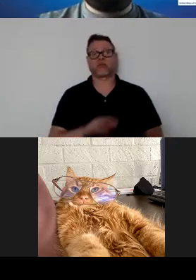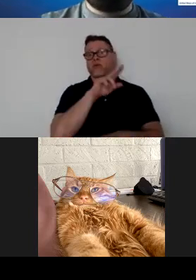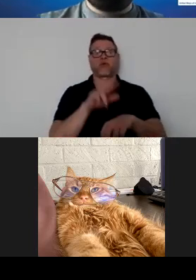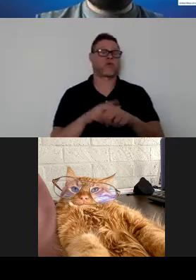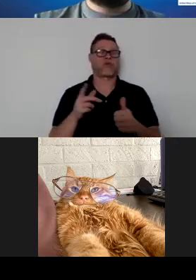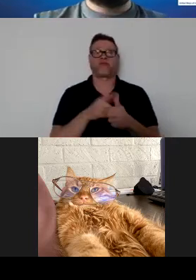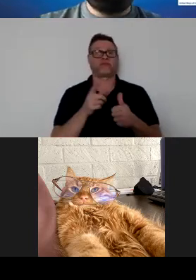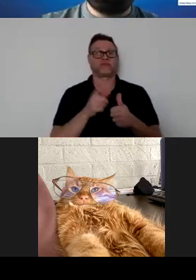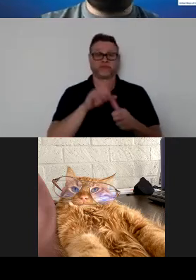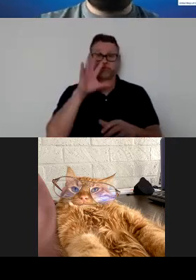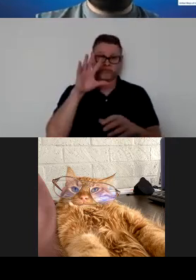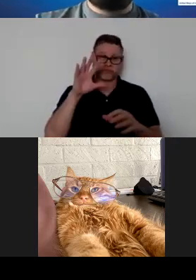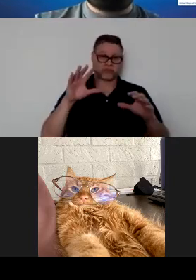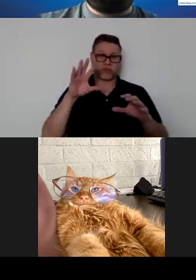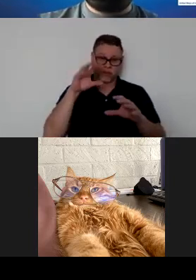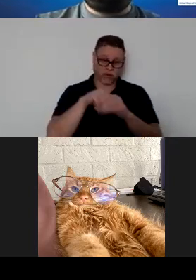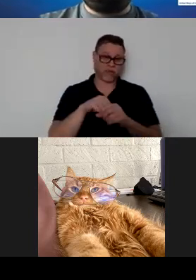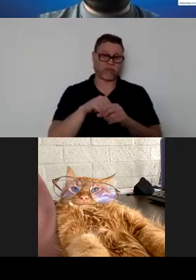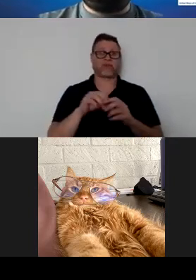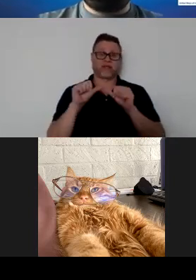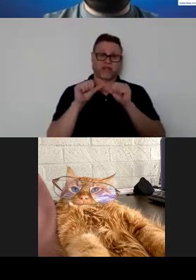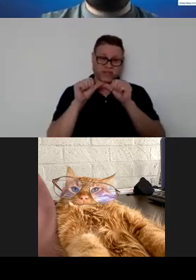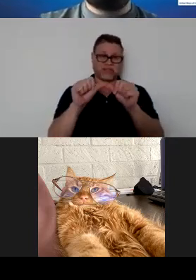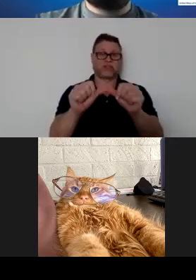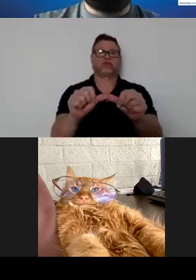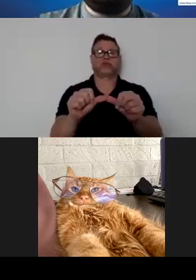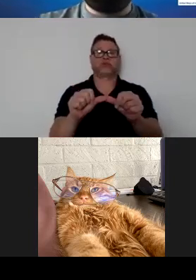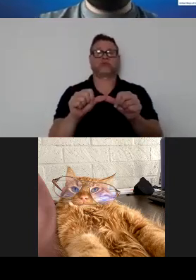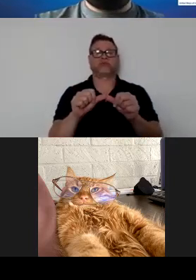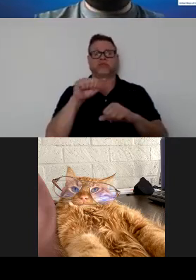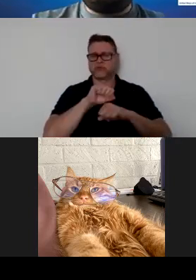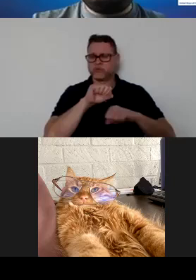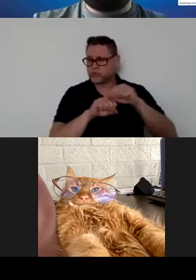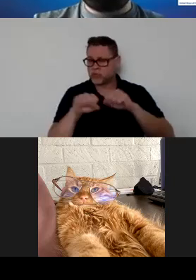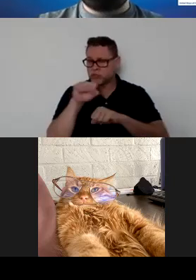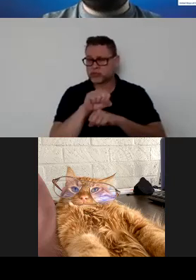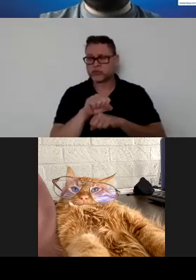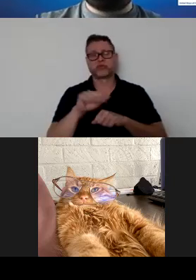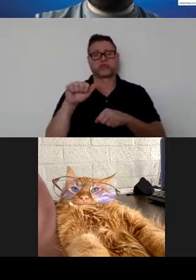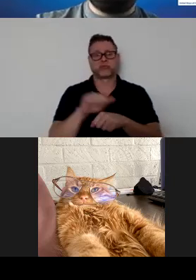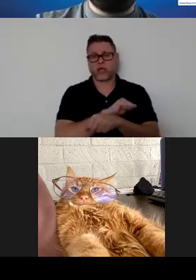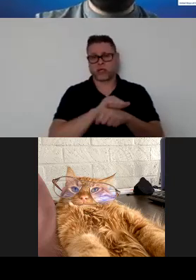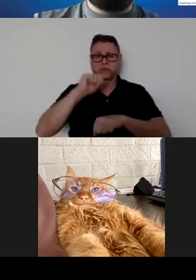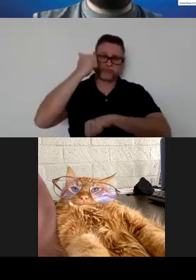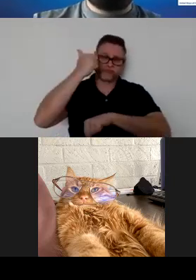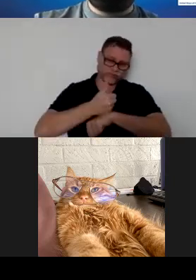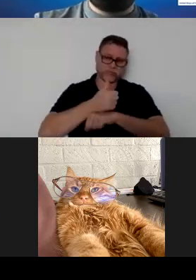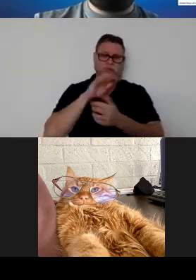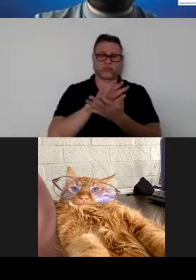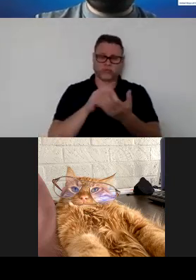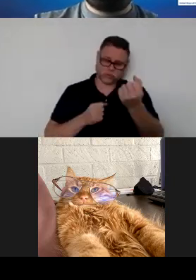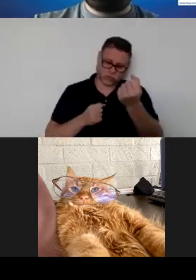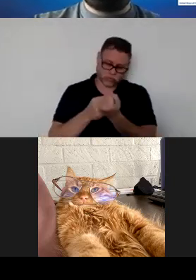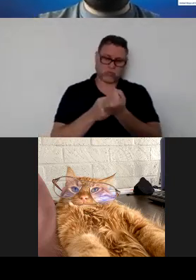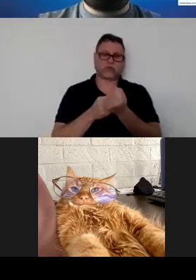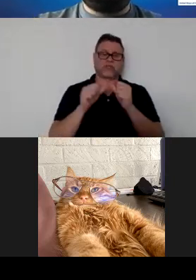centers around the continuum of family and community engagement. There needs to be structures and practices in schools that support a continuum of